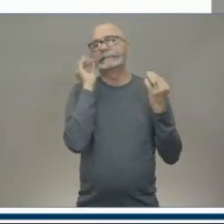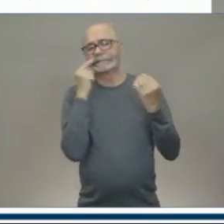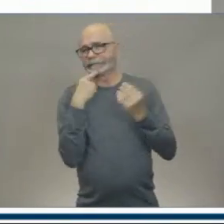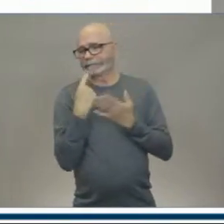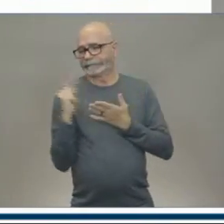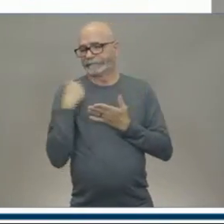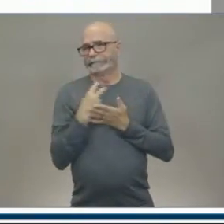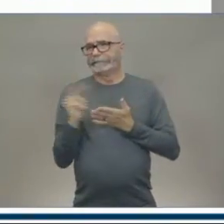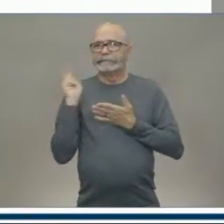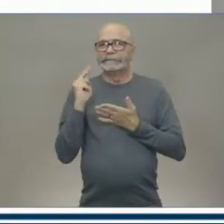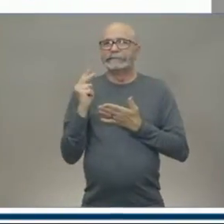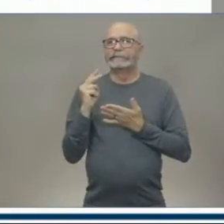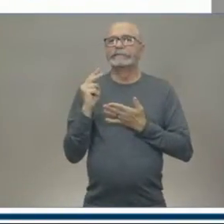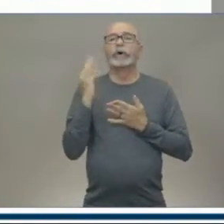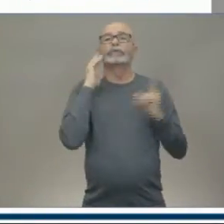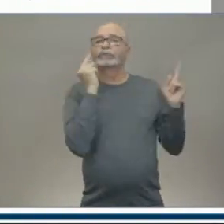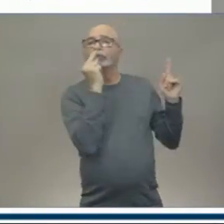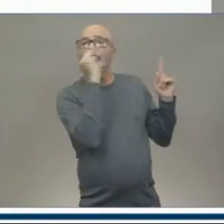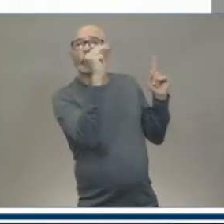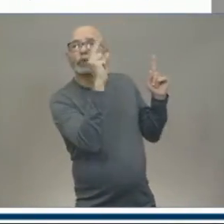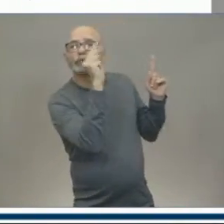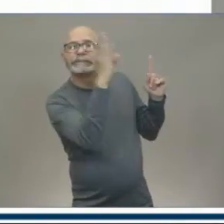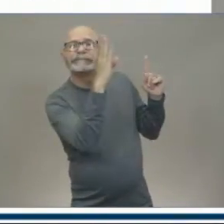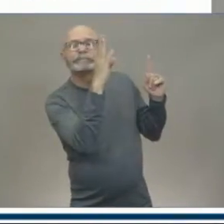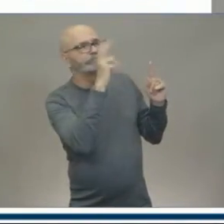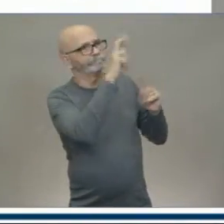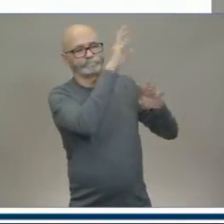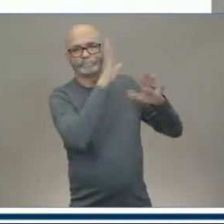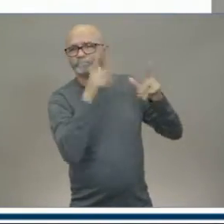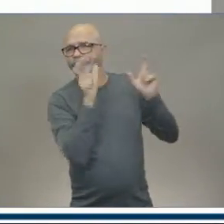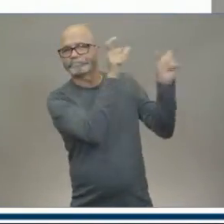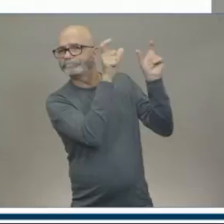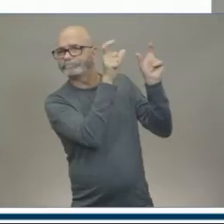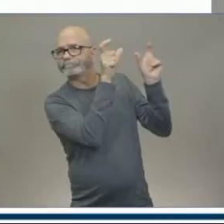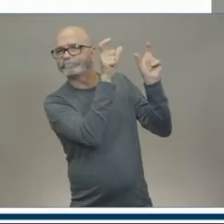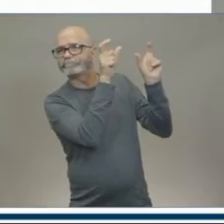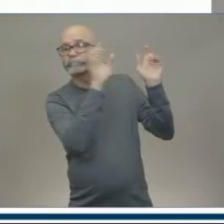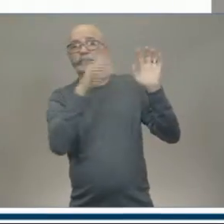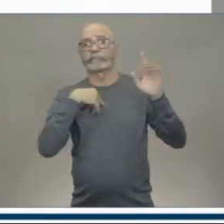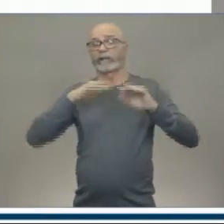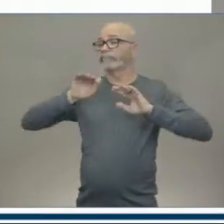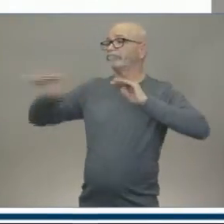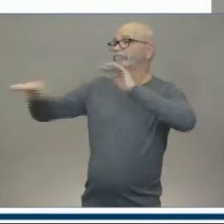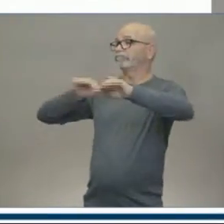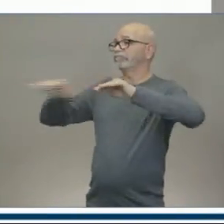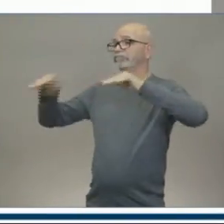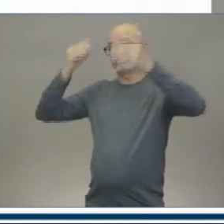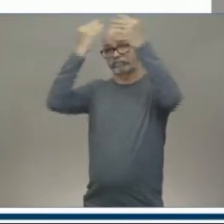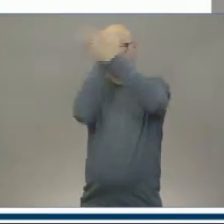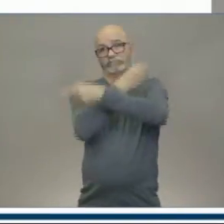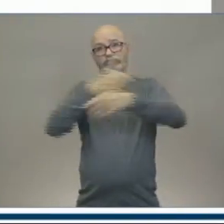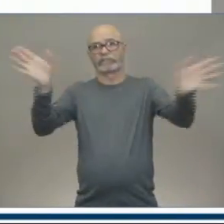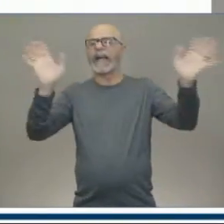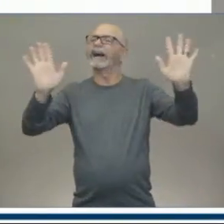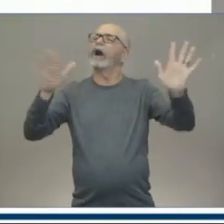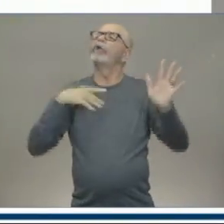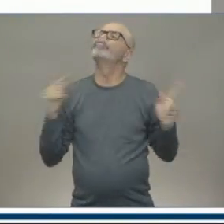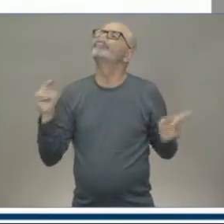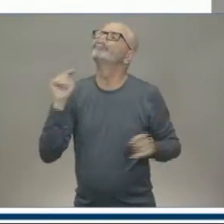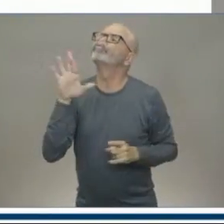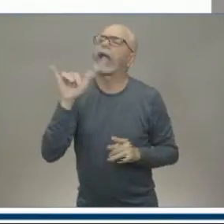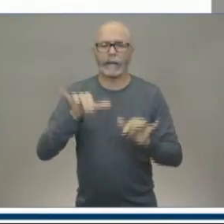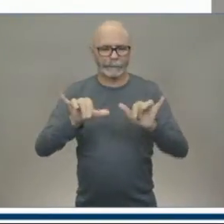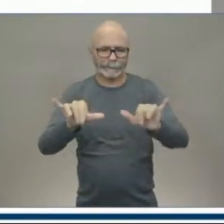Brunswick, don't travel there. But our basic message to Nova Scotians is to stay close to home. Every